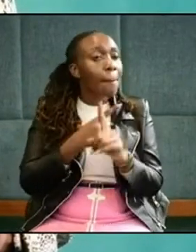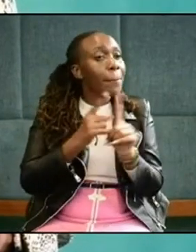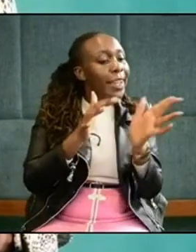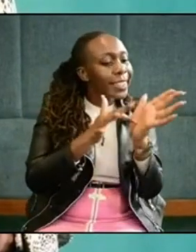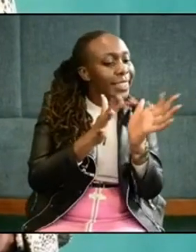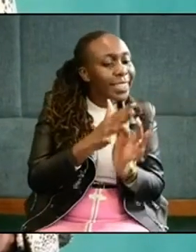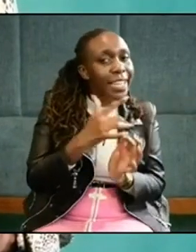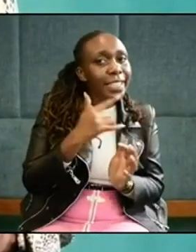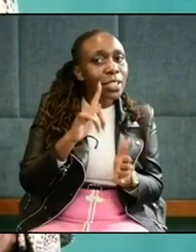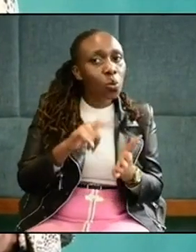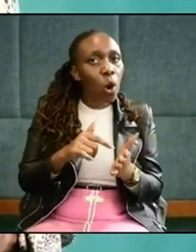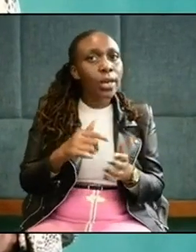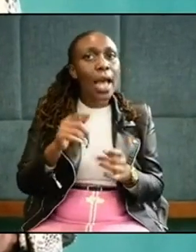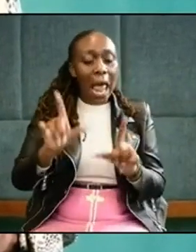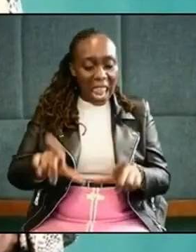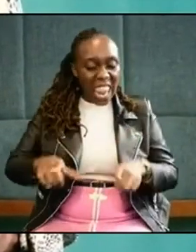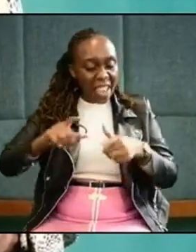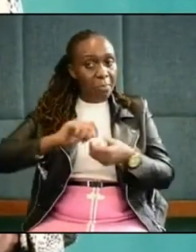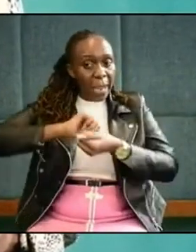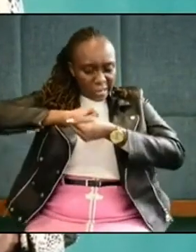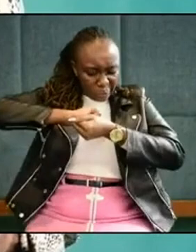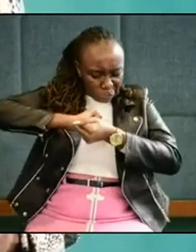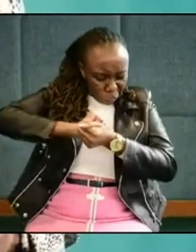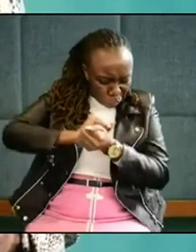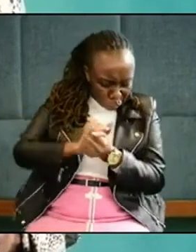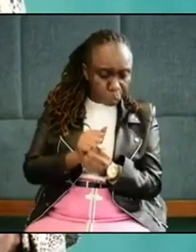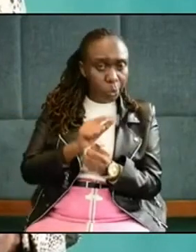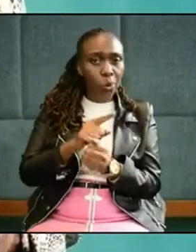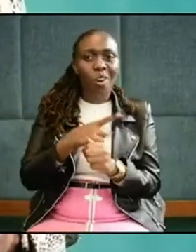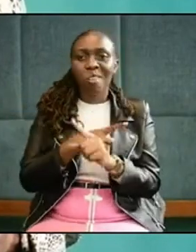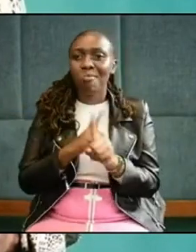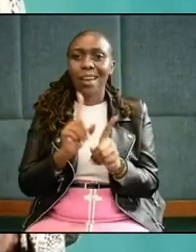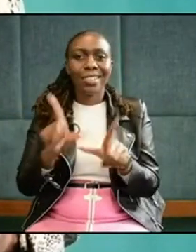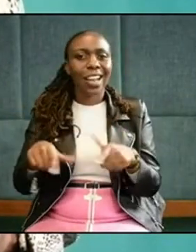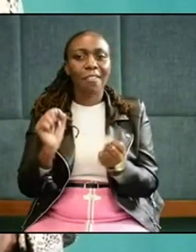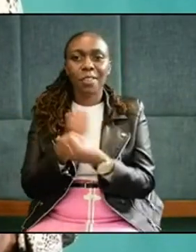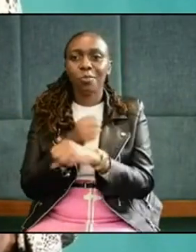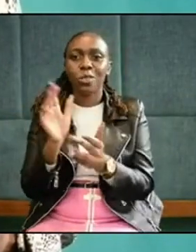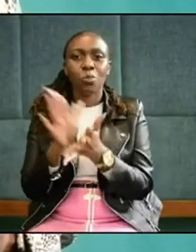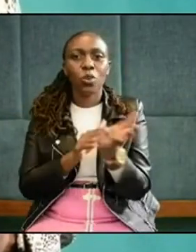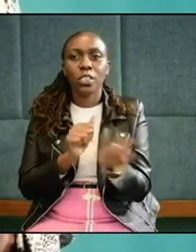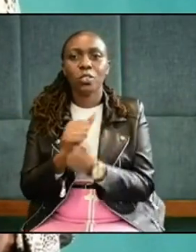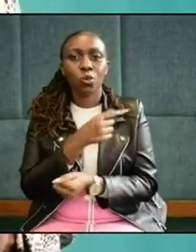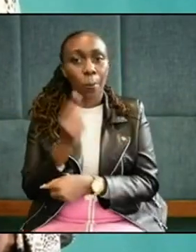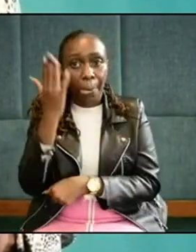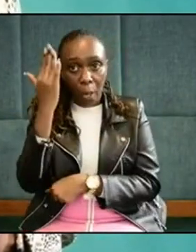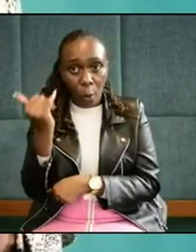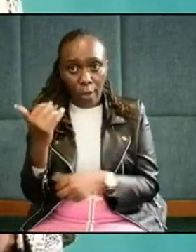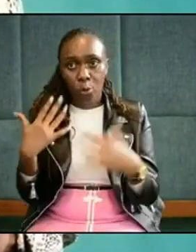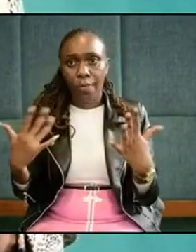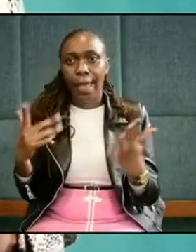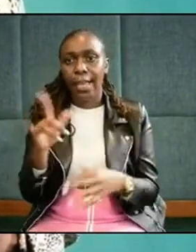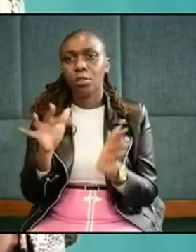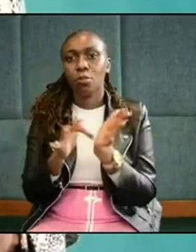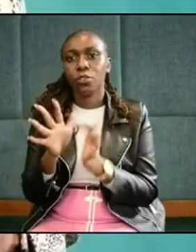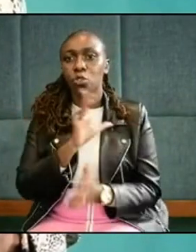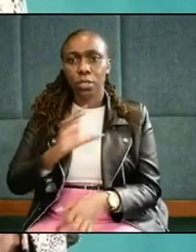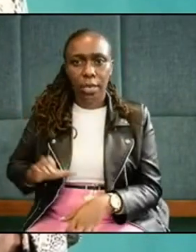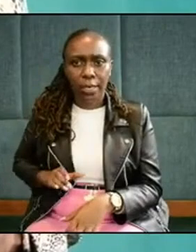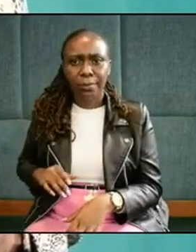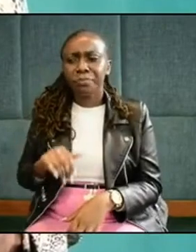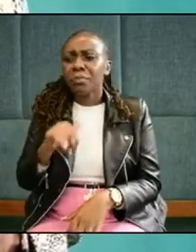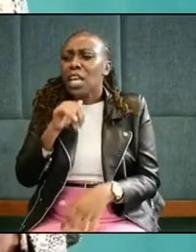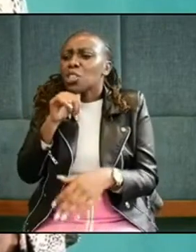says, life will press you, but life will not destroy you. Because you are in the hands of Jesus. It